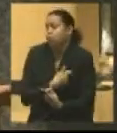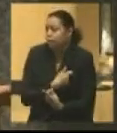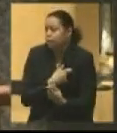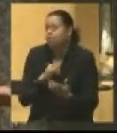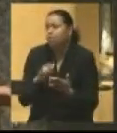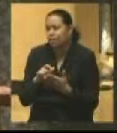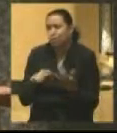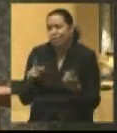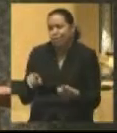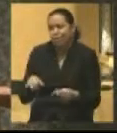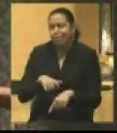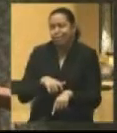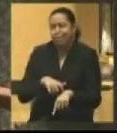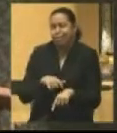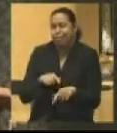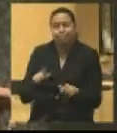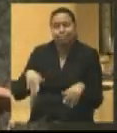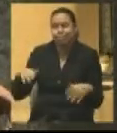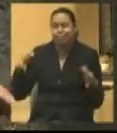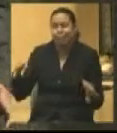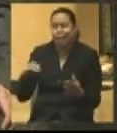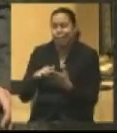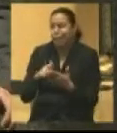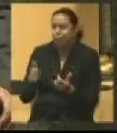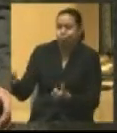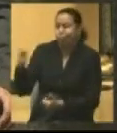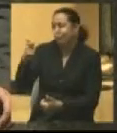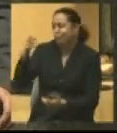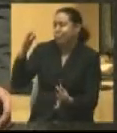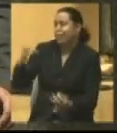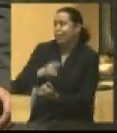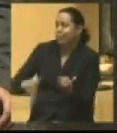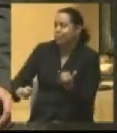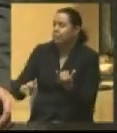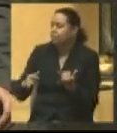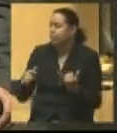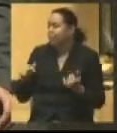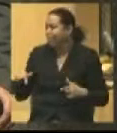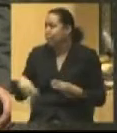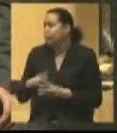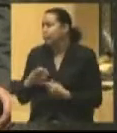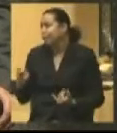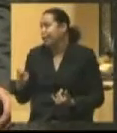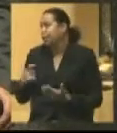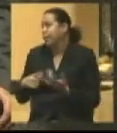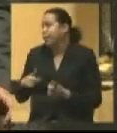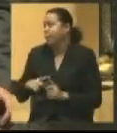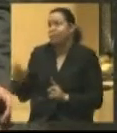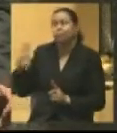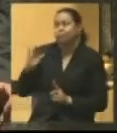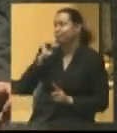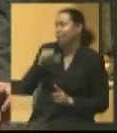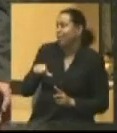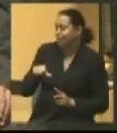what's basically going on there. They don't yet live in a world where if the Supreme Court says it, that's it. It's finished